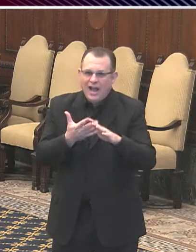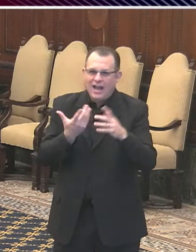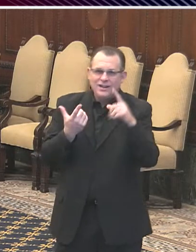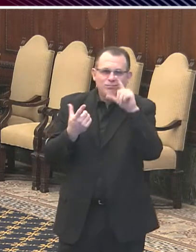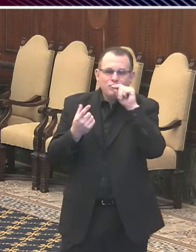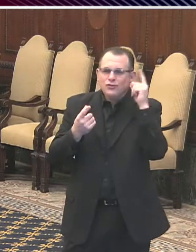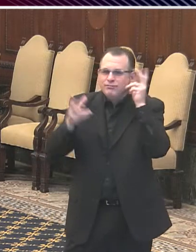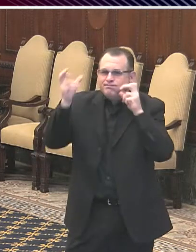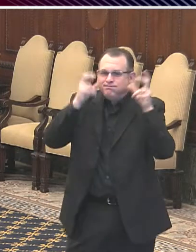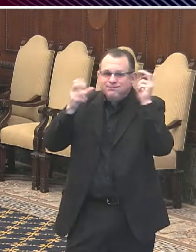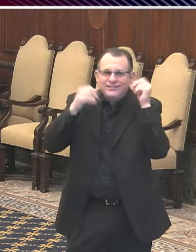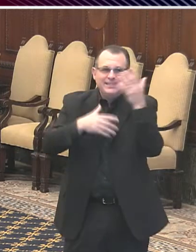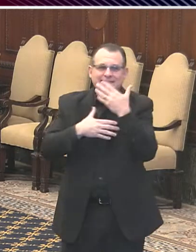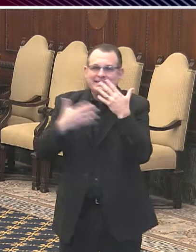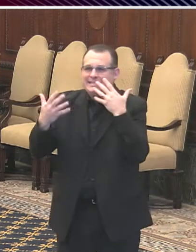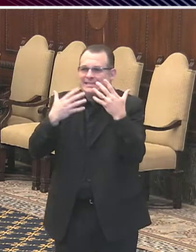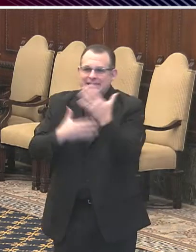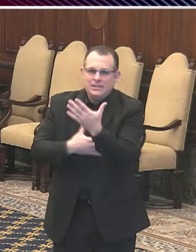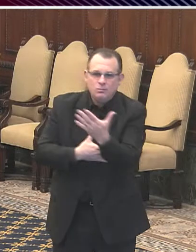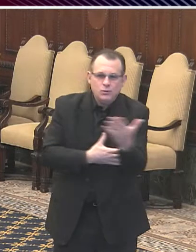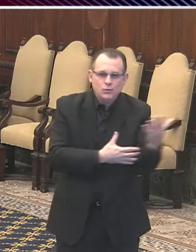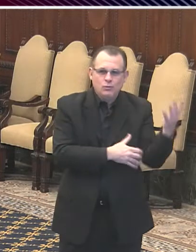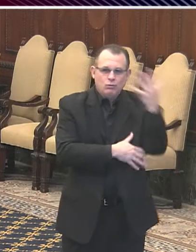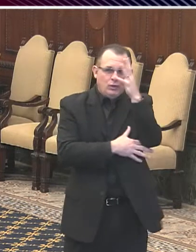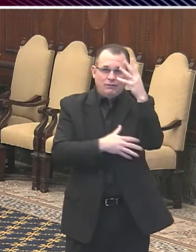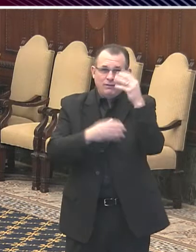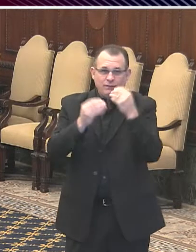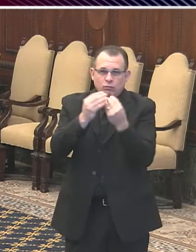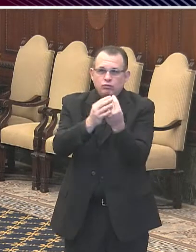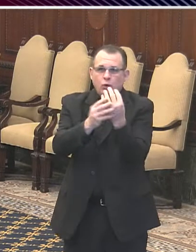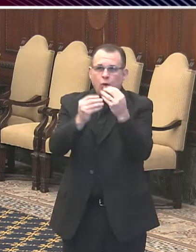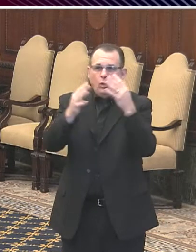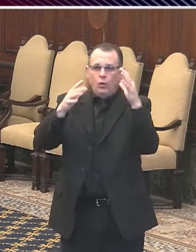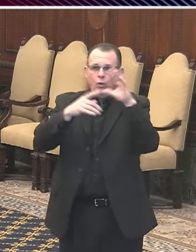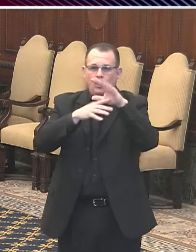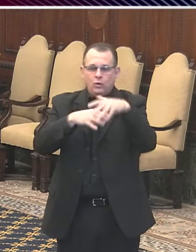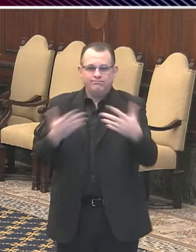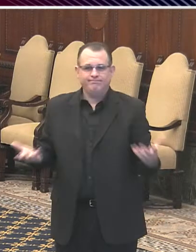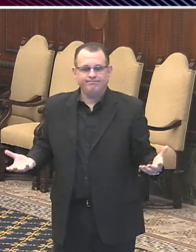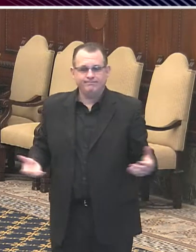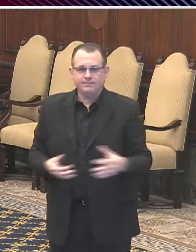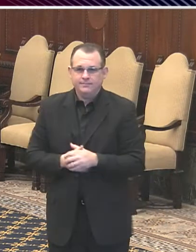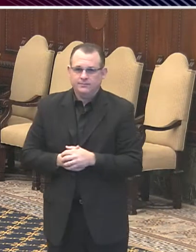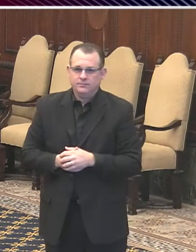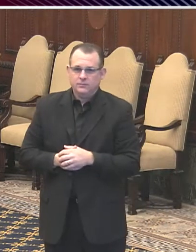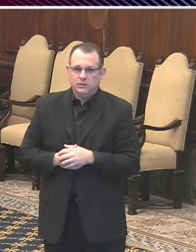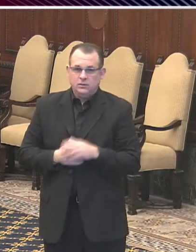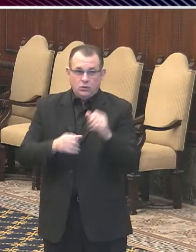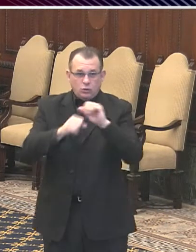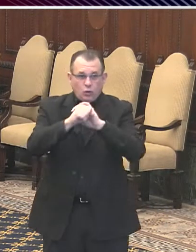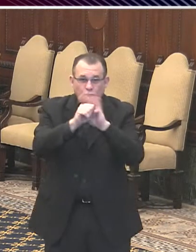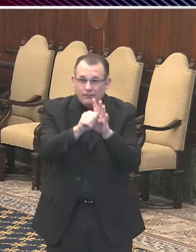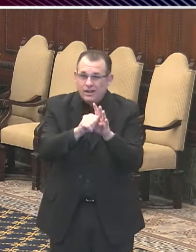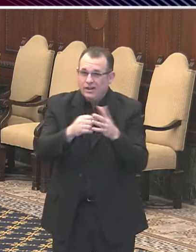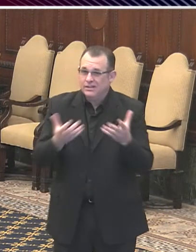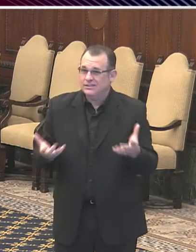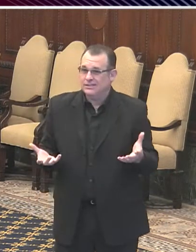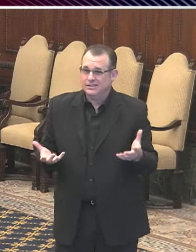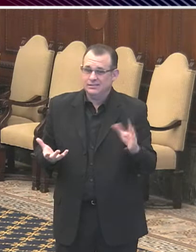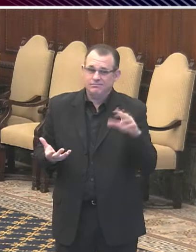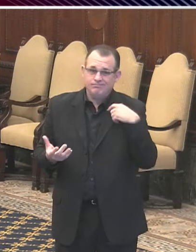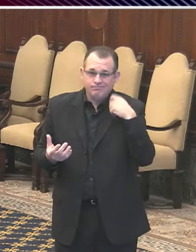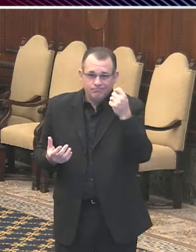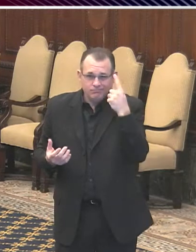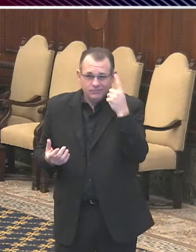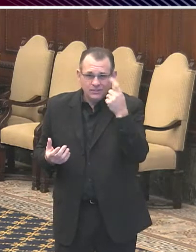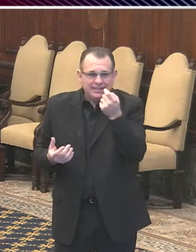and the tree in my backyard is in full bloom. And so in the midst of COVID-19, these little things have been